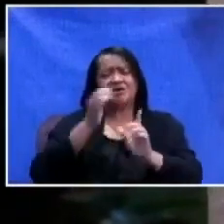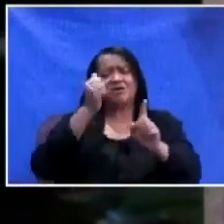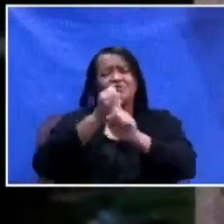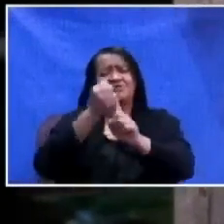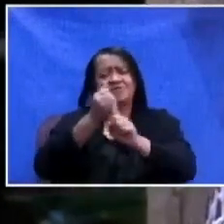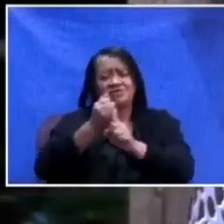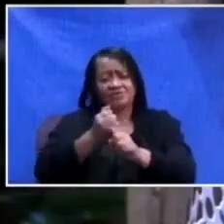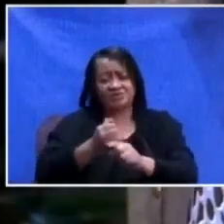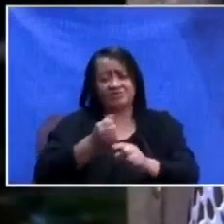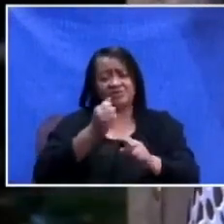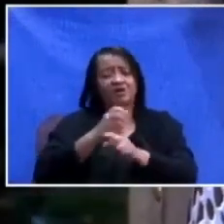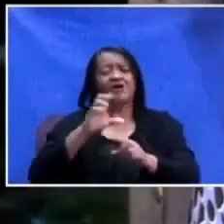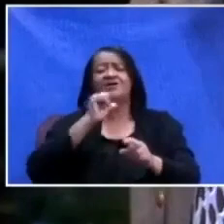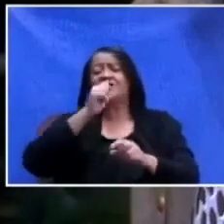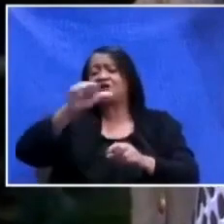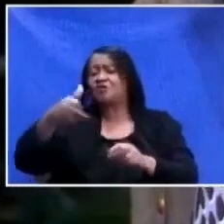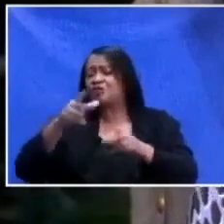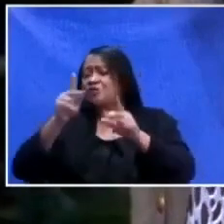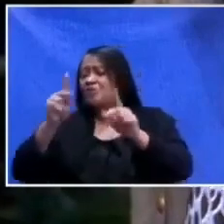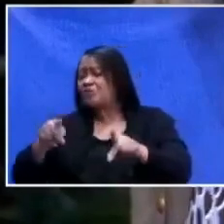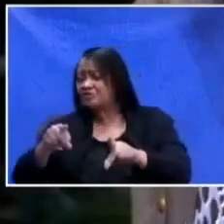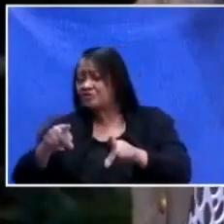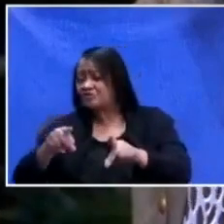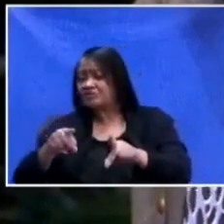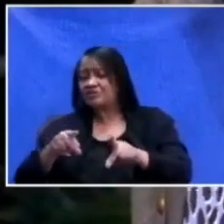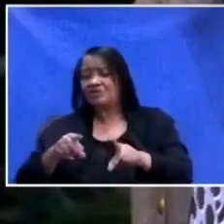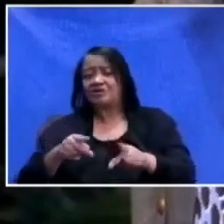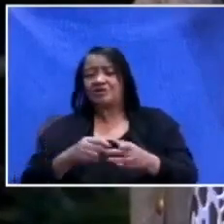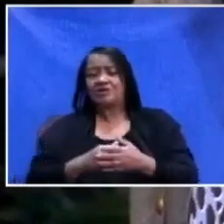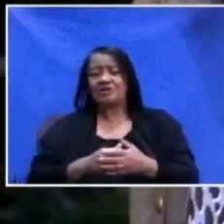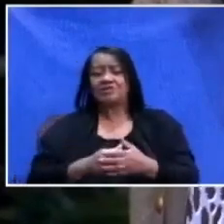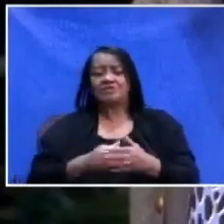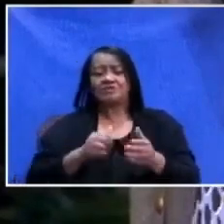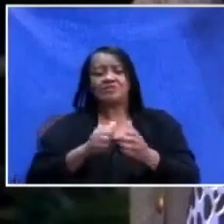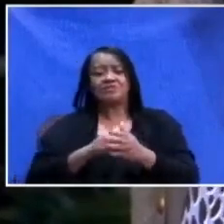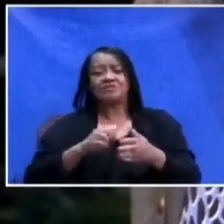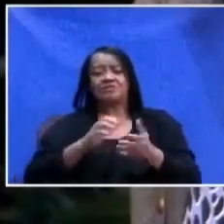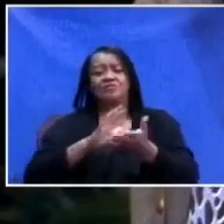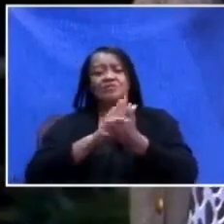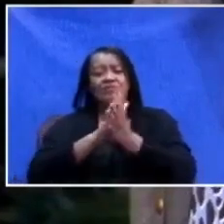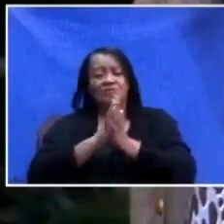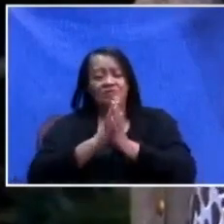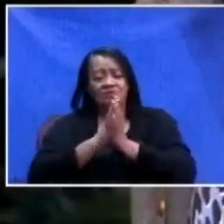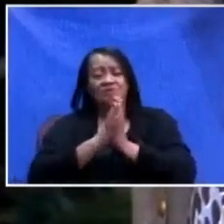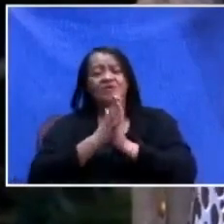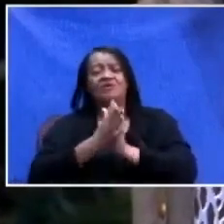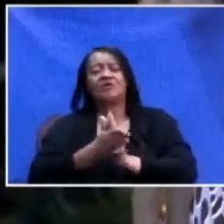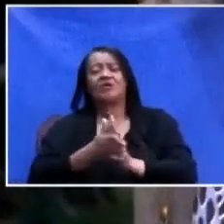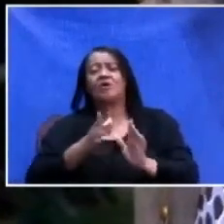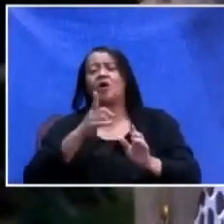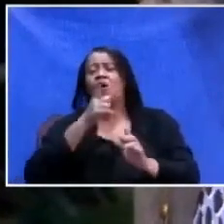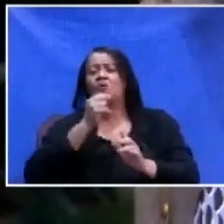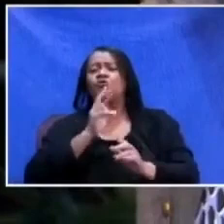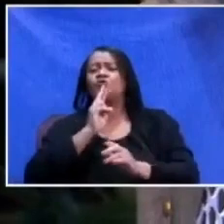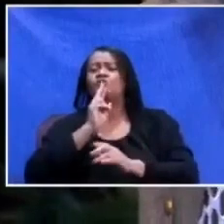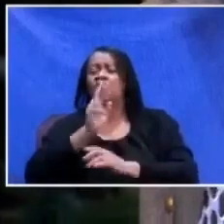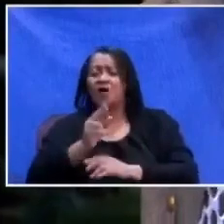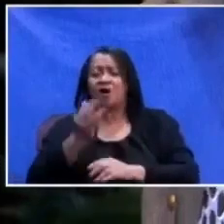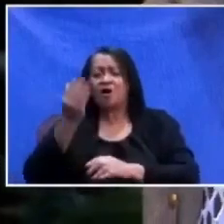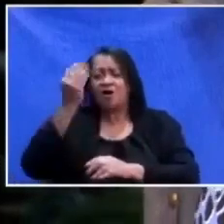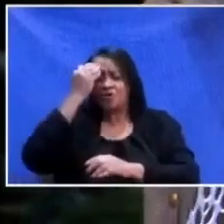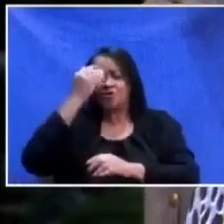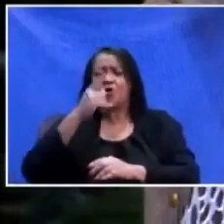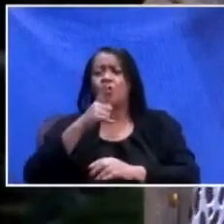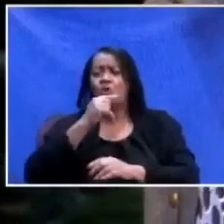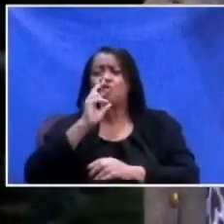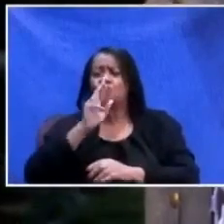let anyone else influence you one way or the other. Be who you know, who you are. Know who you are